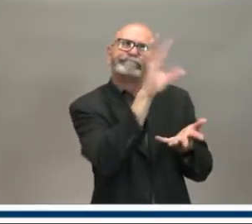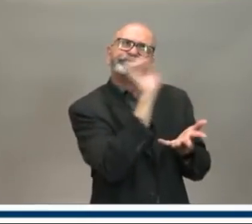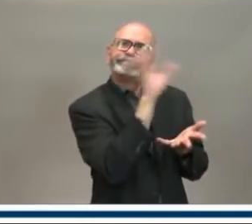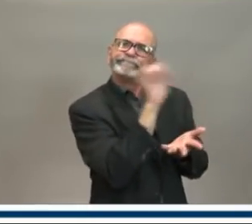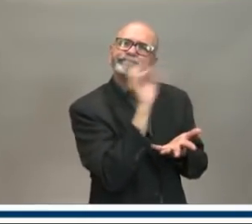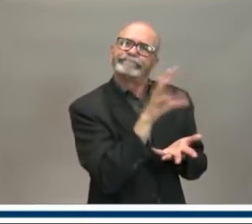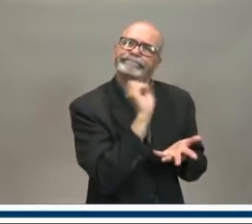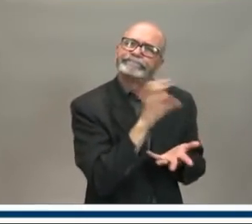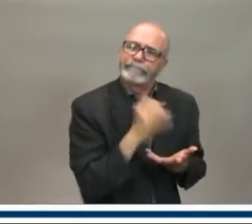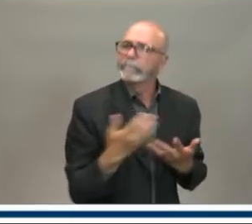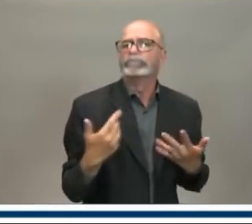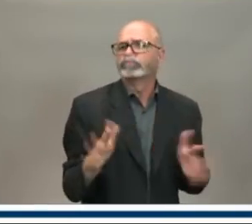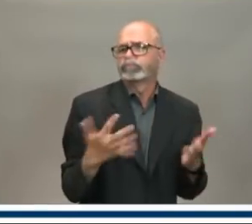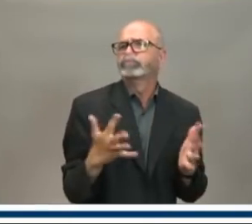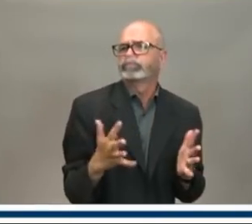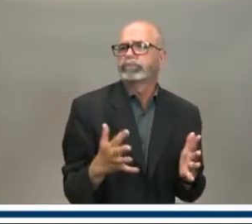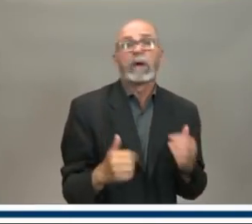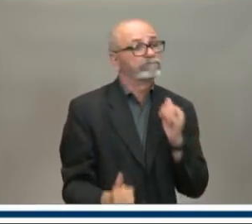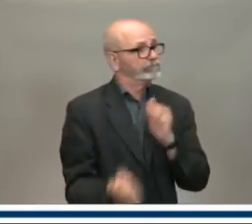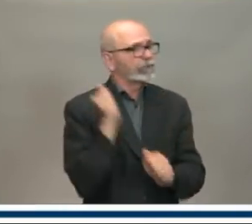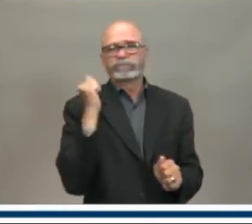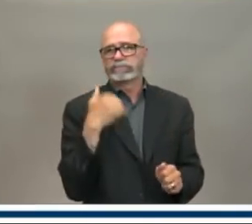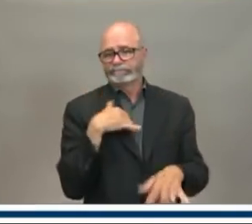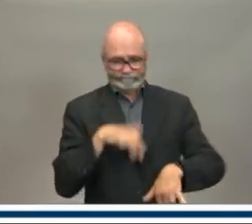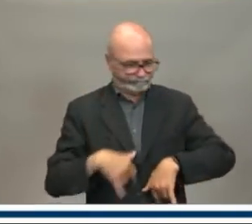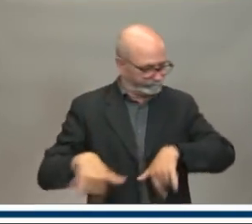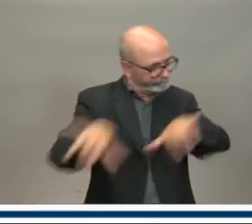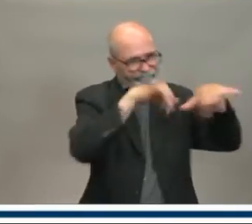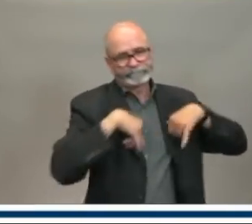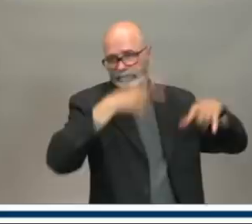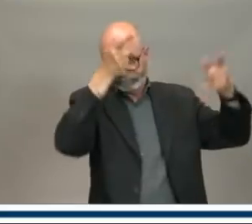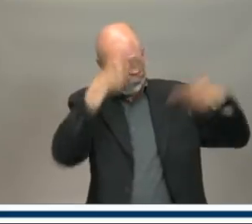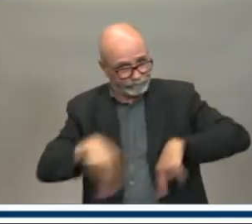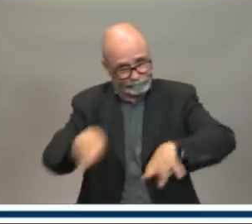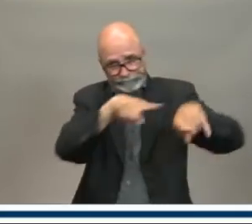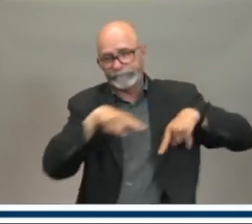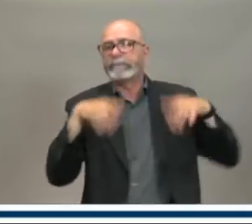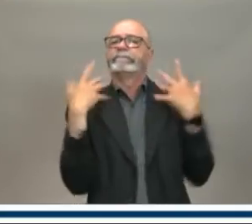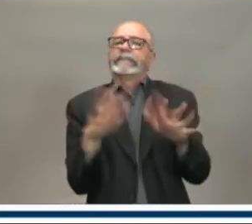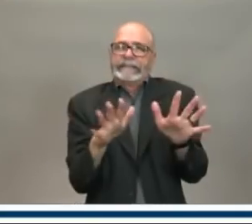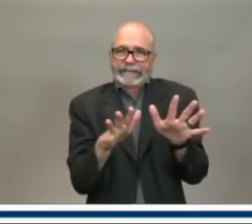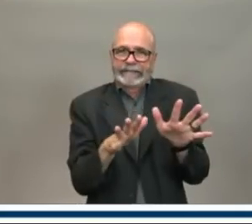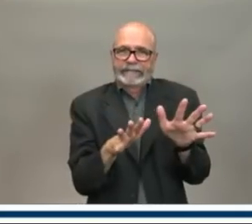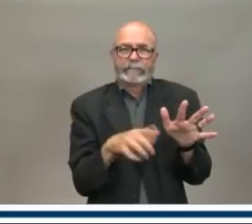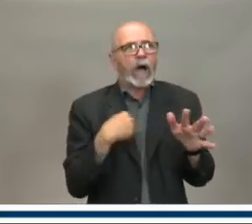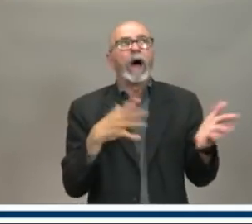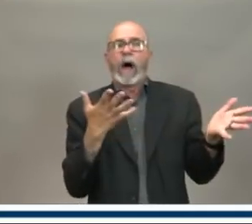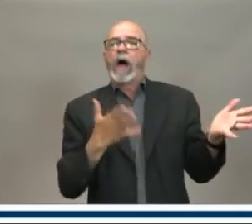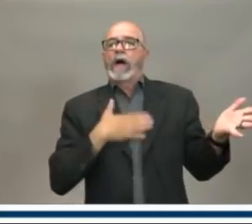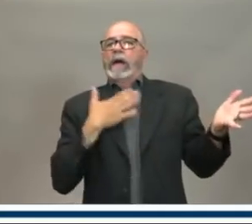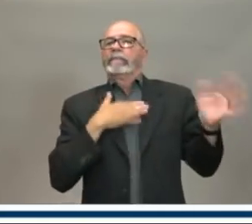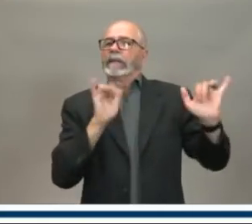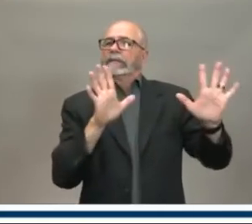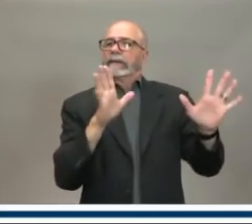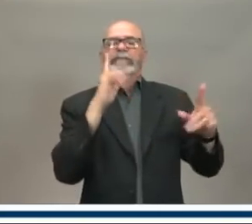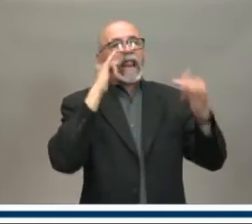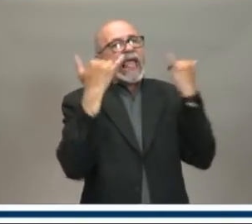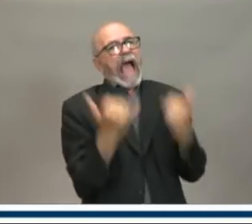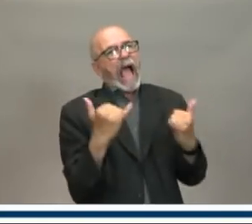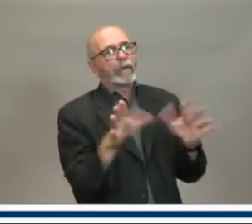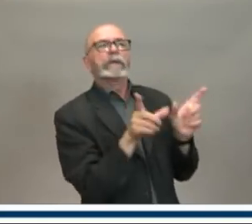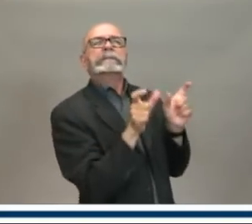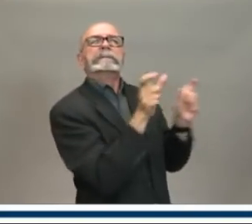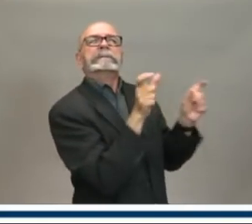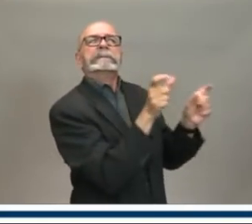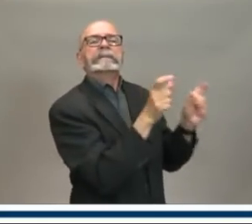much unanimous across the country that that order stay in place. So we were pleased to see that. And then as we see what unfolds between now and the